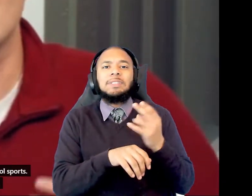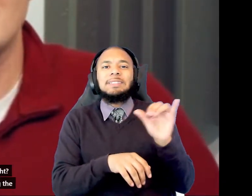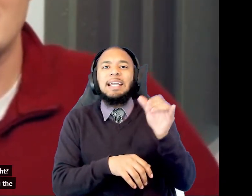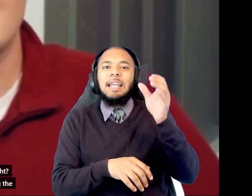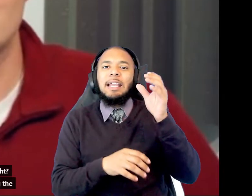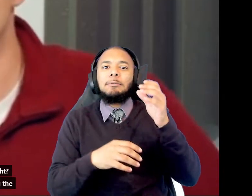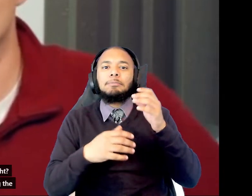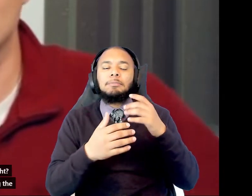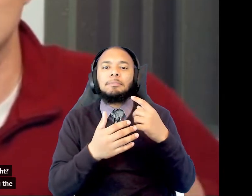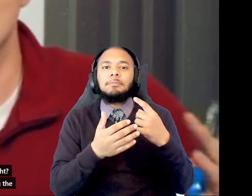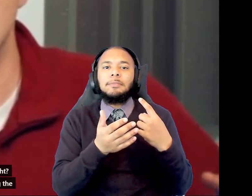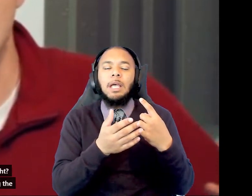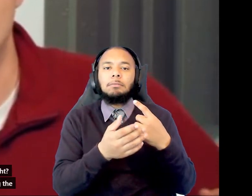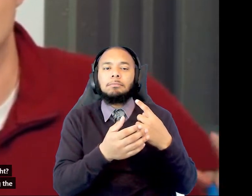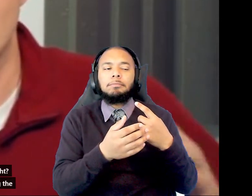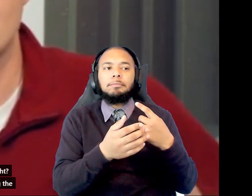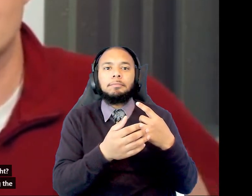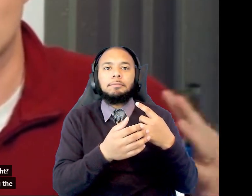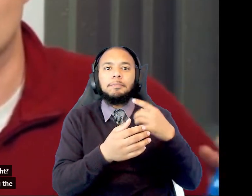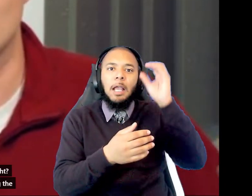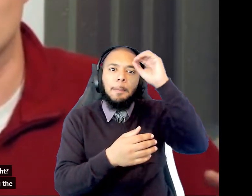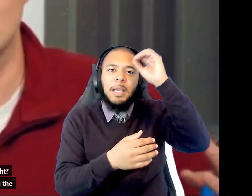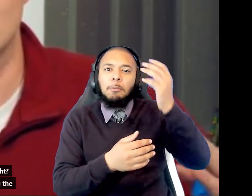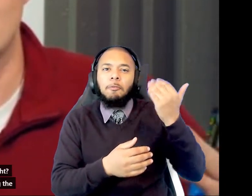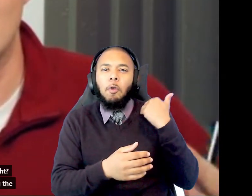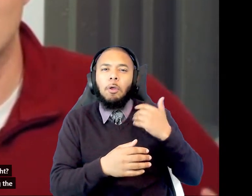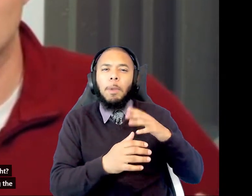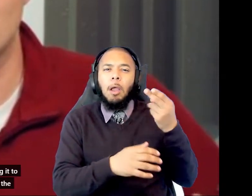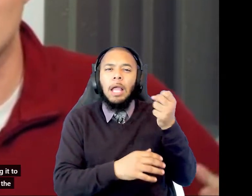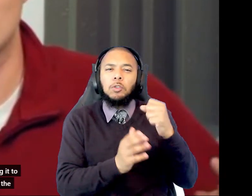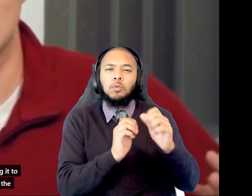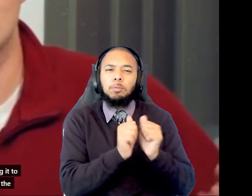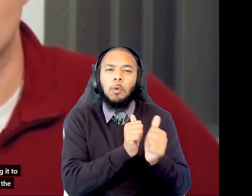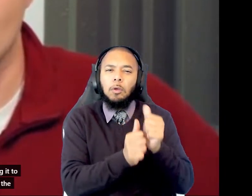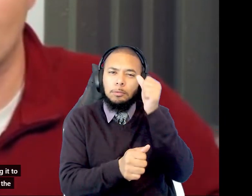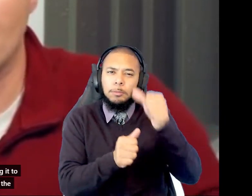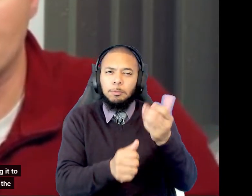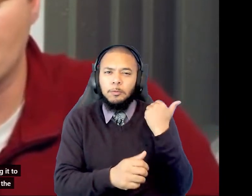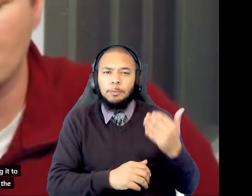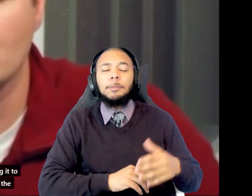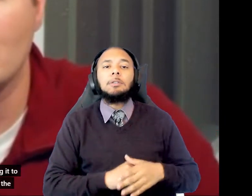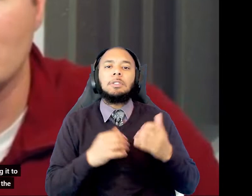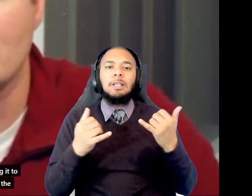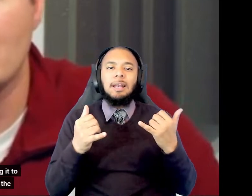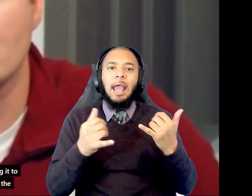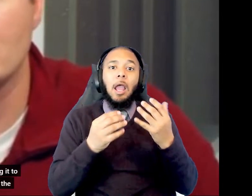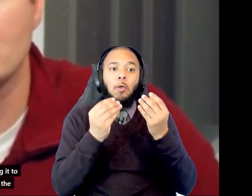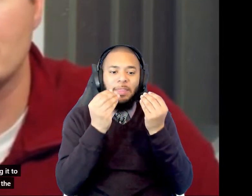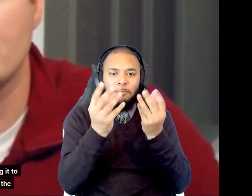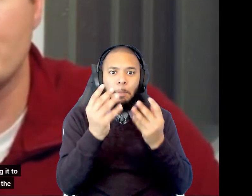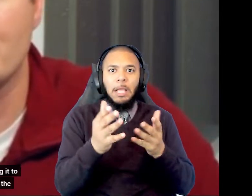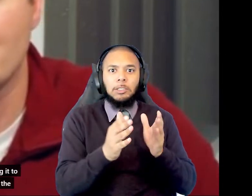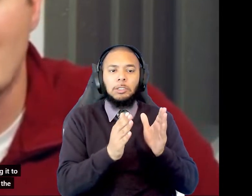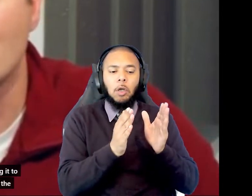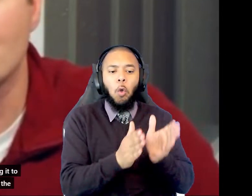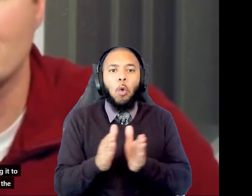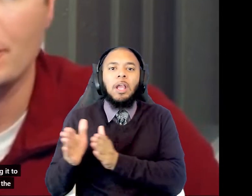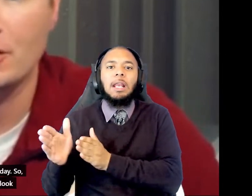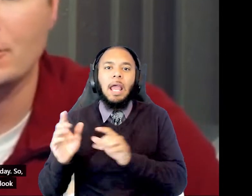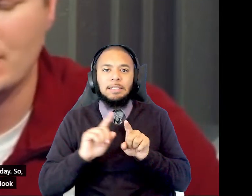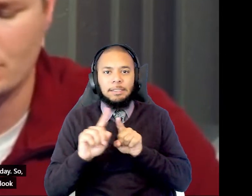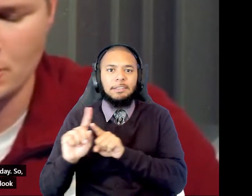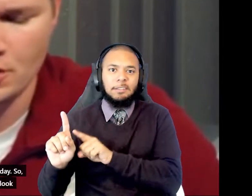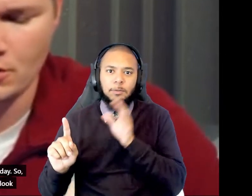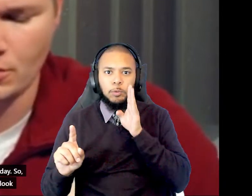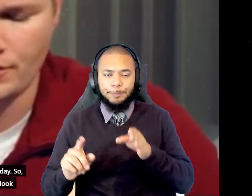take a look at. This is just reorganized, right? That's all we're doing is taking the same information and reorganizing it to follow different models